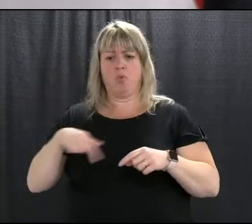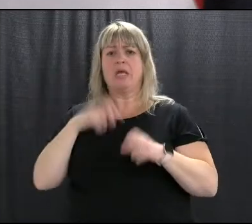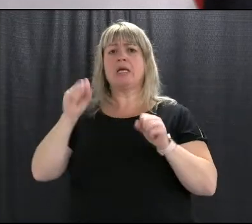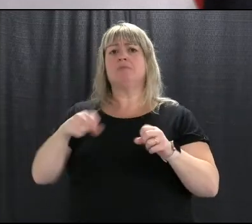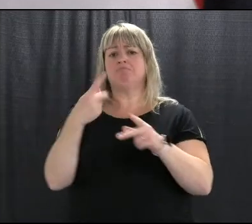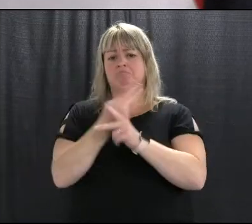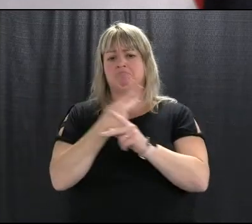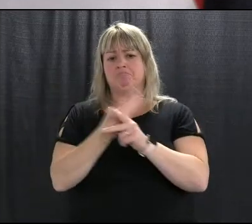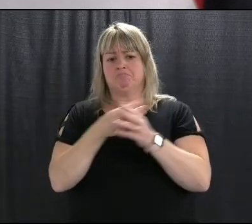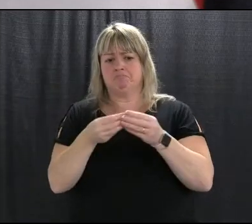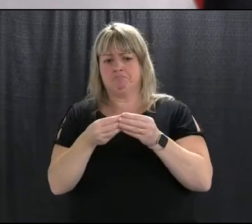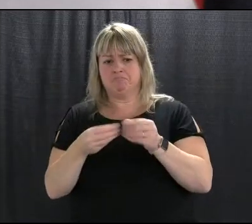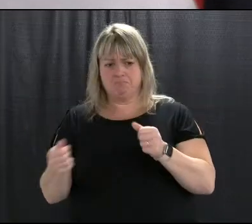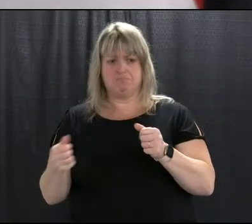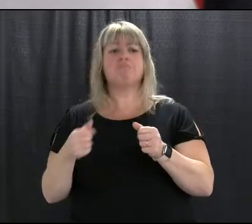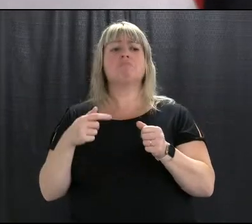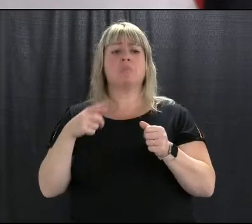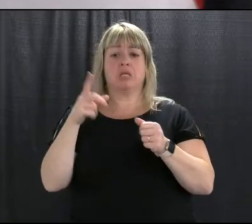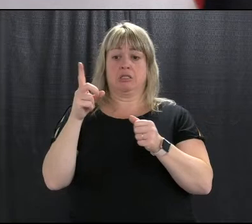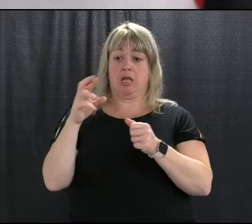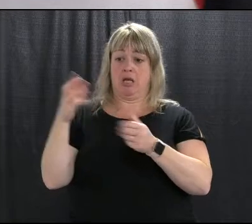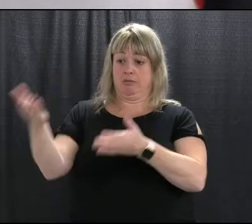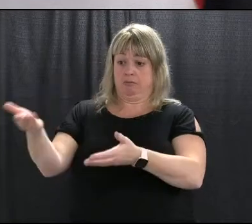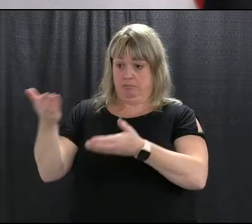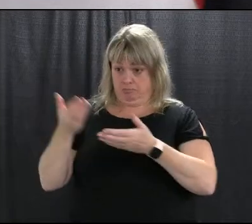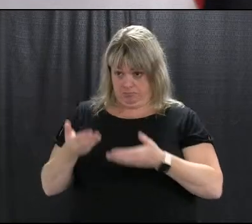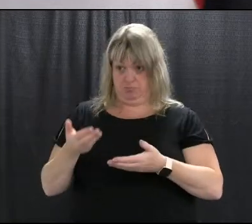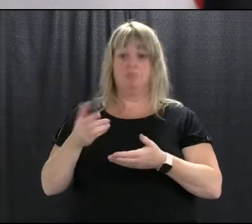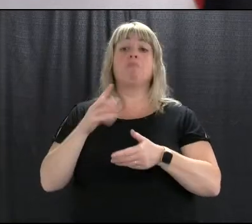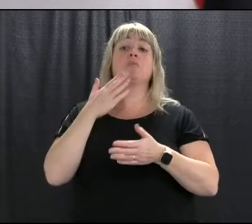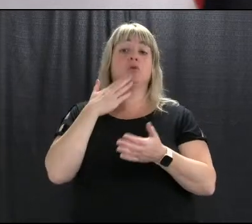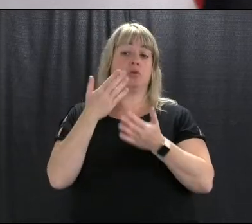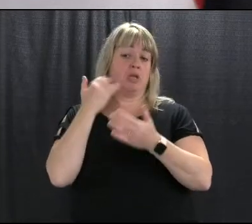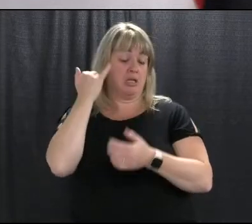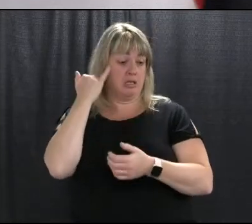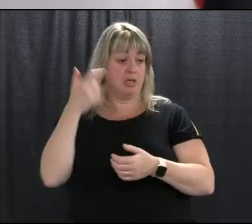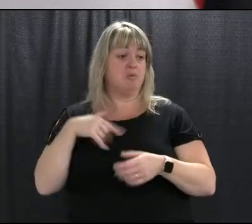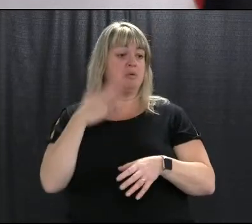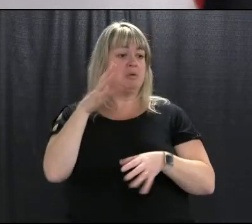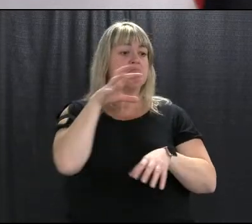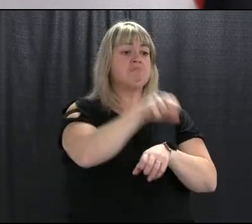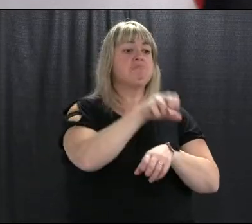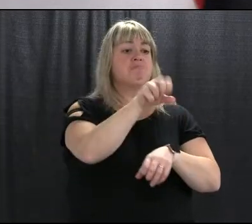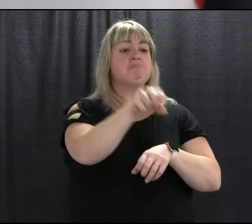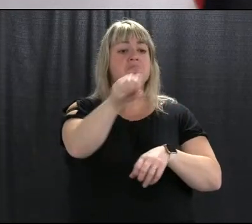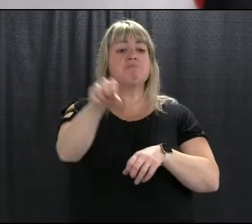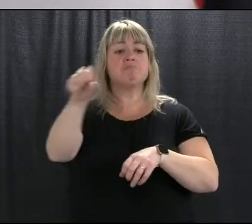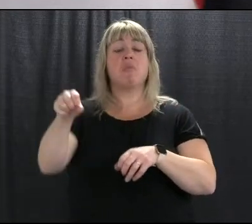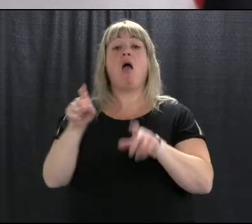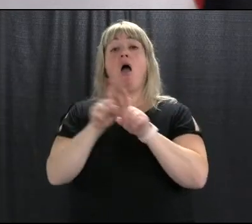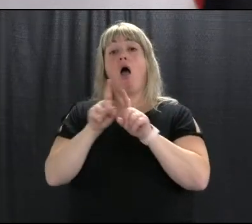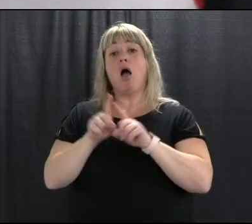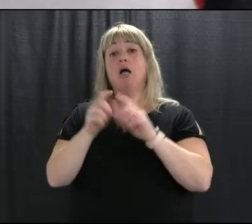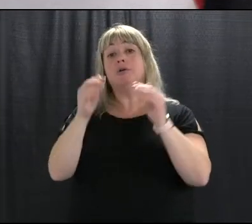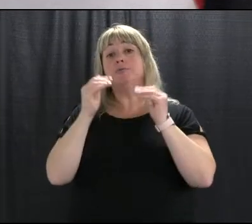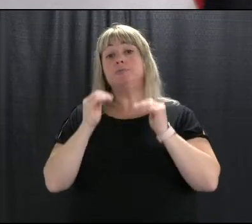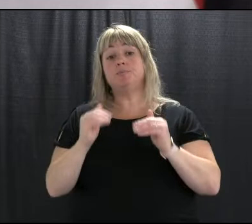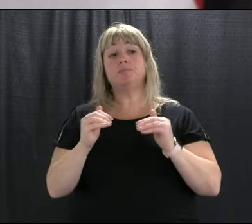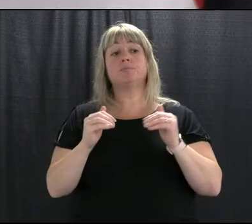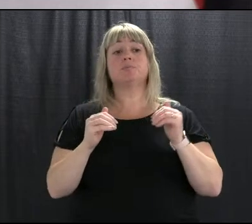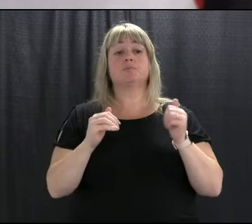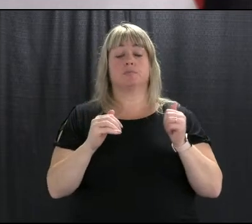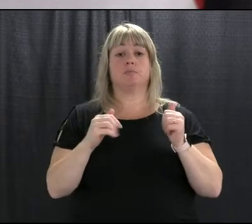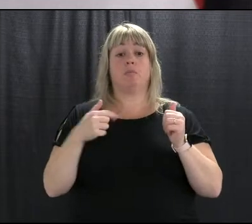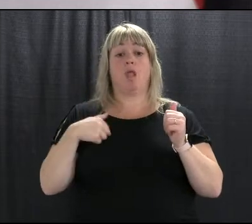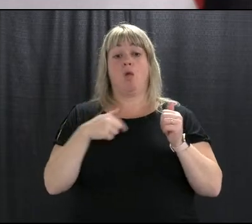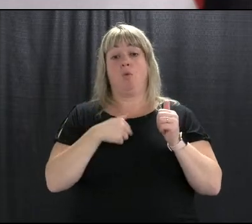that have been recommended by this particular task force. The second thing is that there was a very